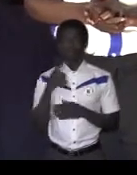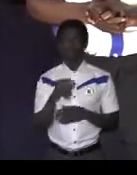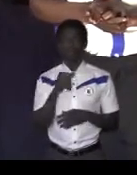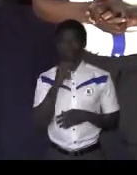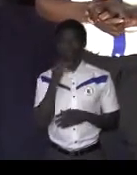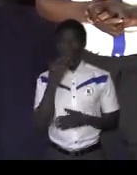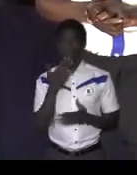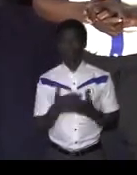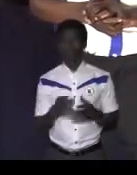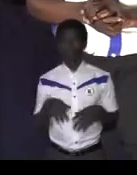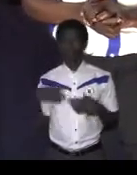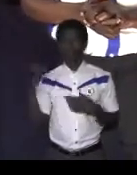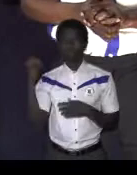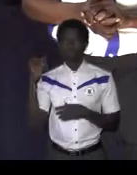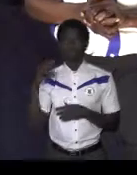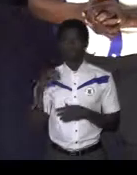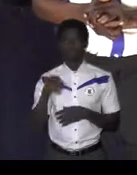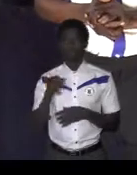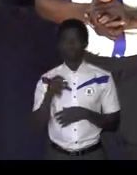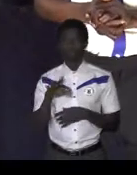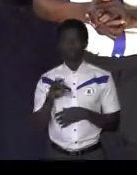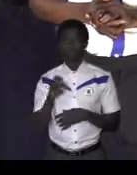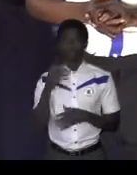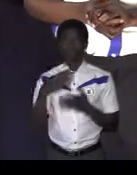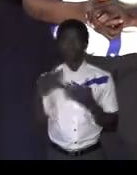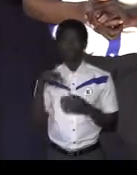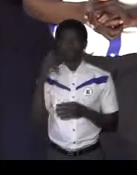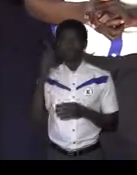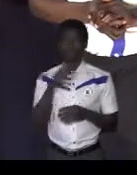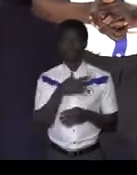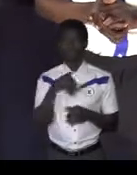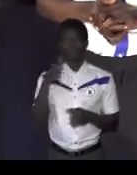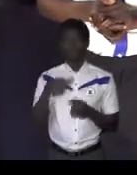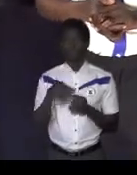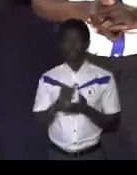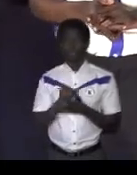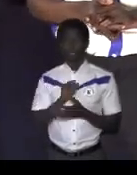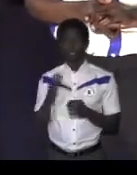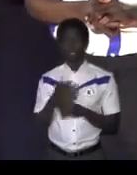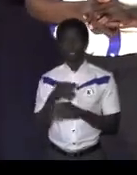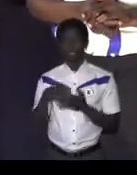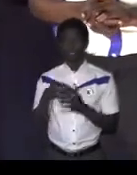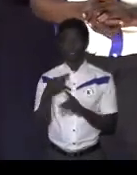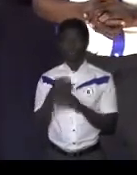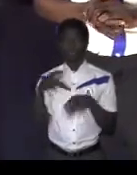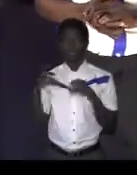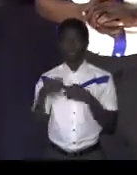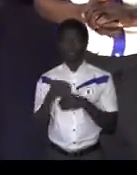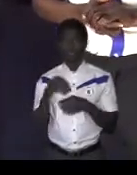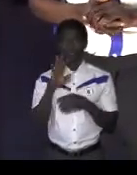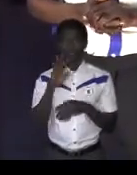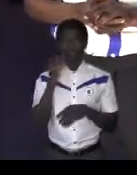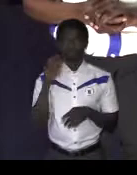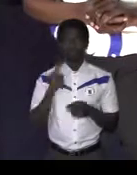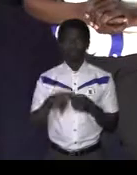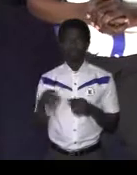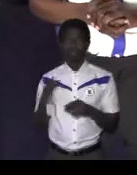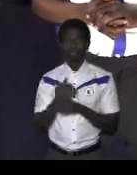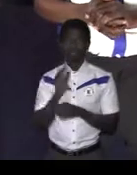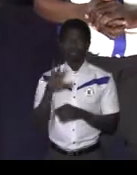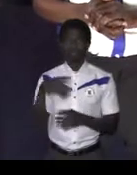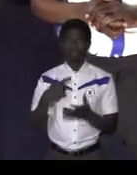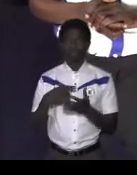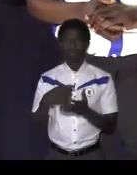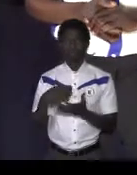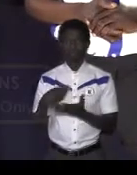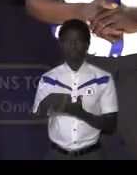life magic juice. I'm talking of something you're going to see and you're going to remember that I got this from the classroom in your home. To redeem your prize, all you have to